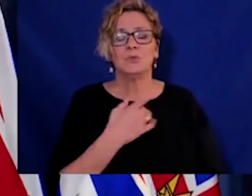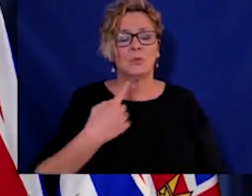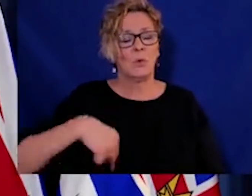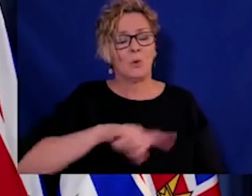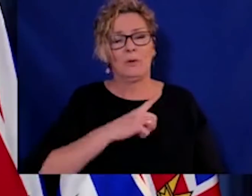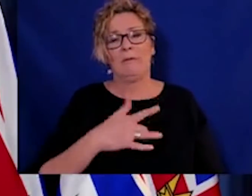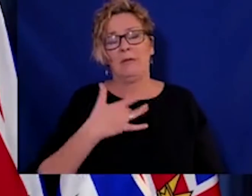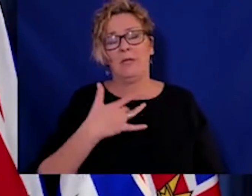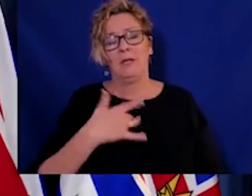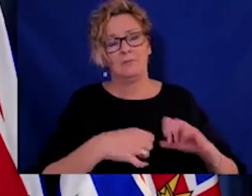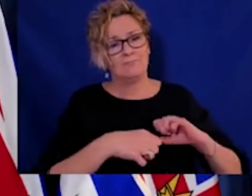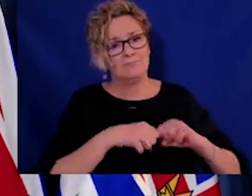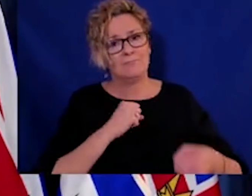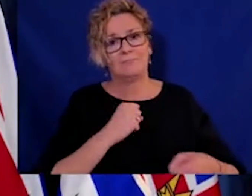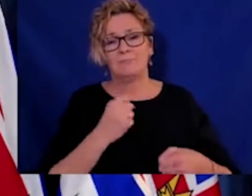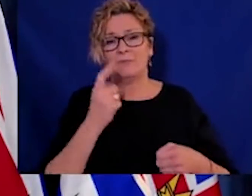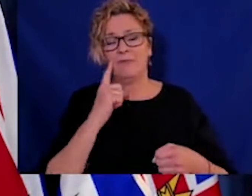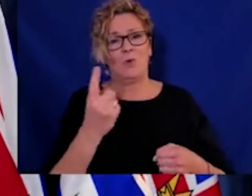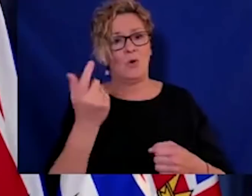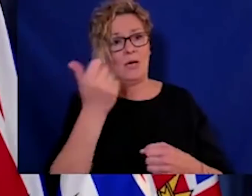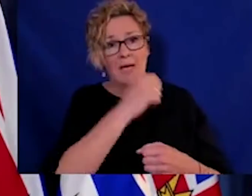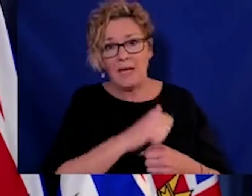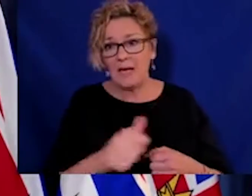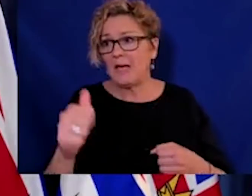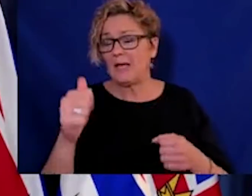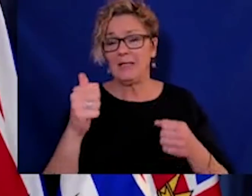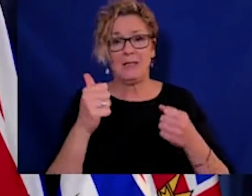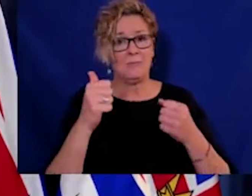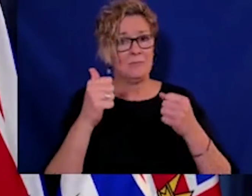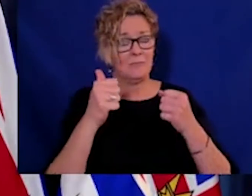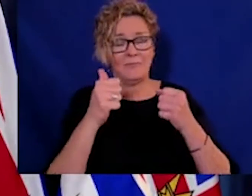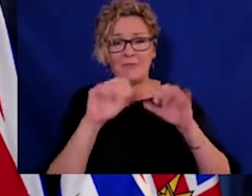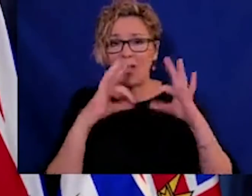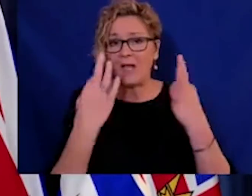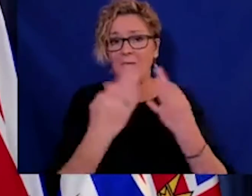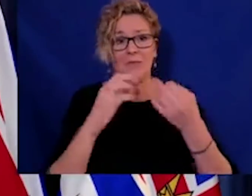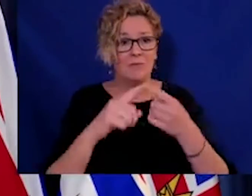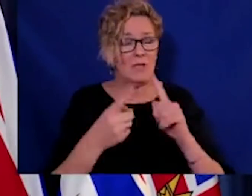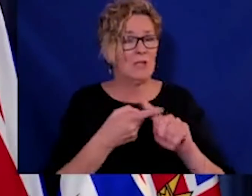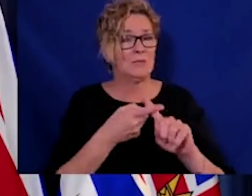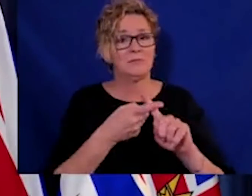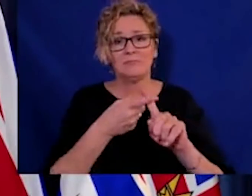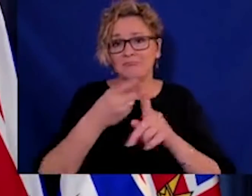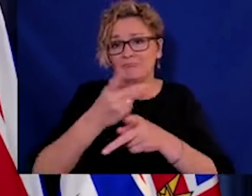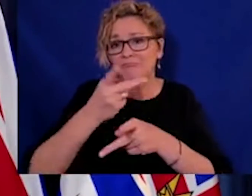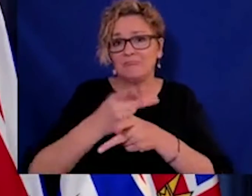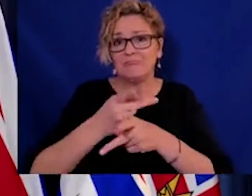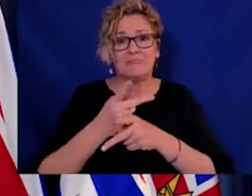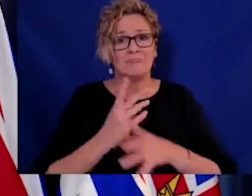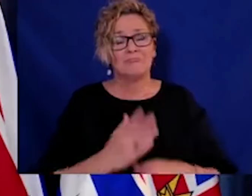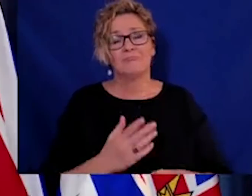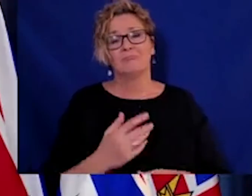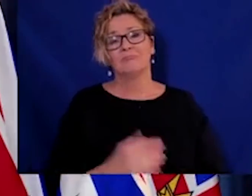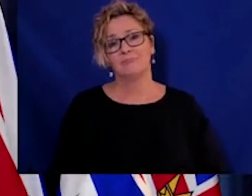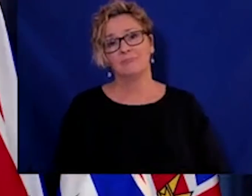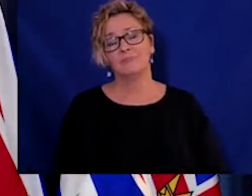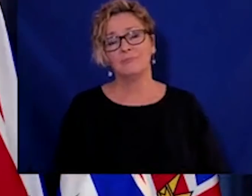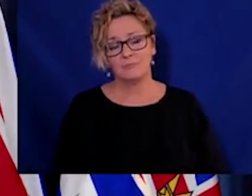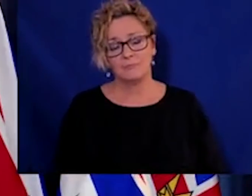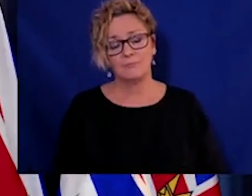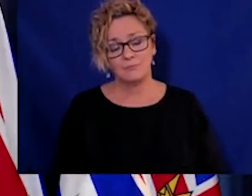of all those who have passed away. Equally, the public health emergency that is the overdose crisis in